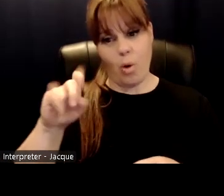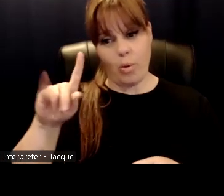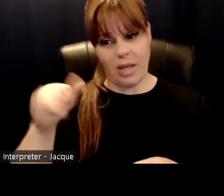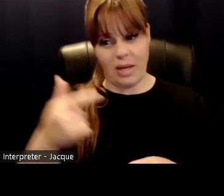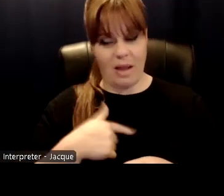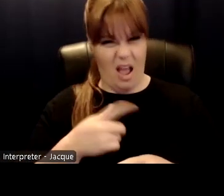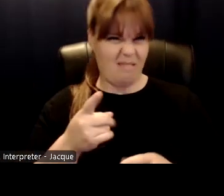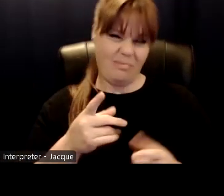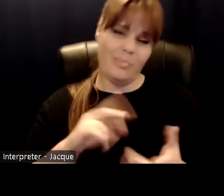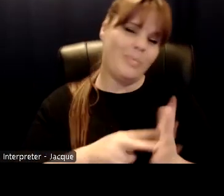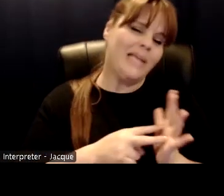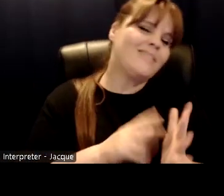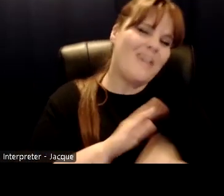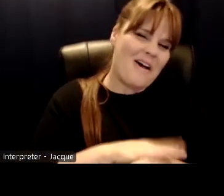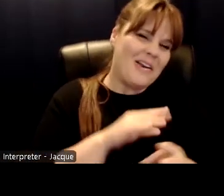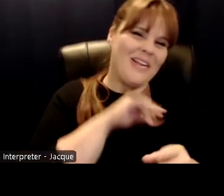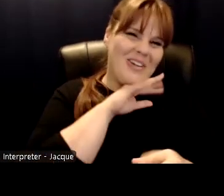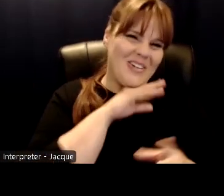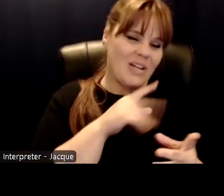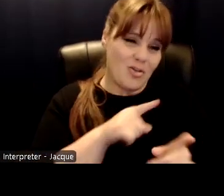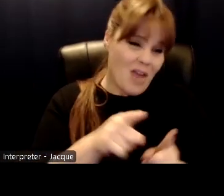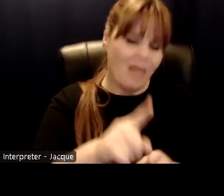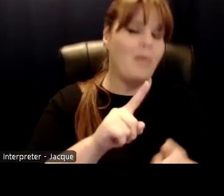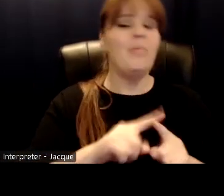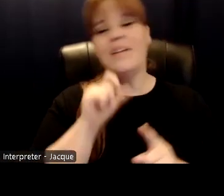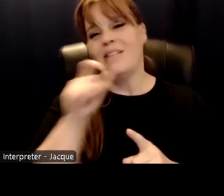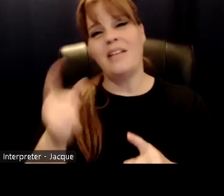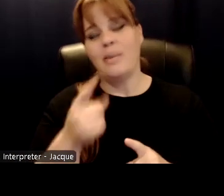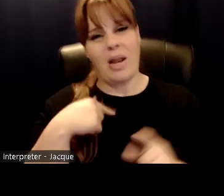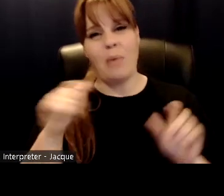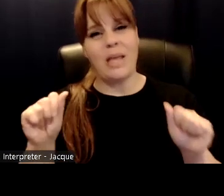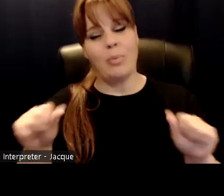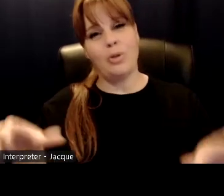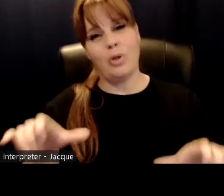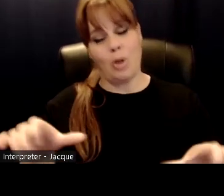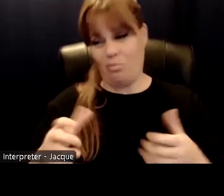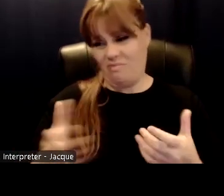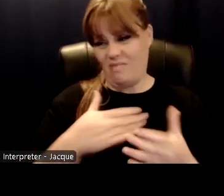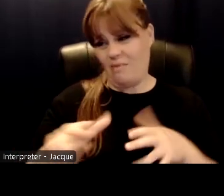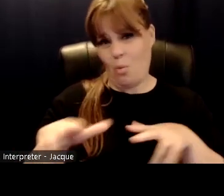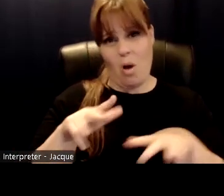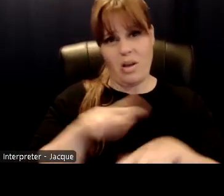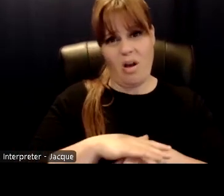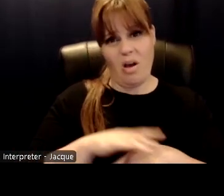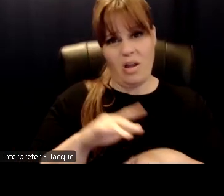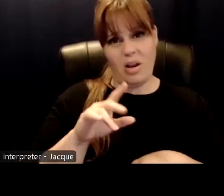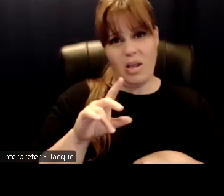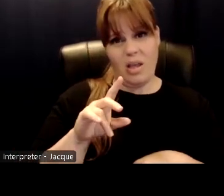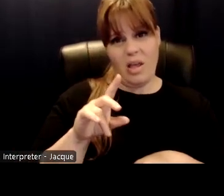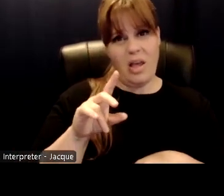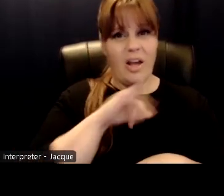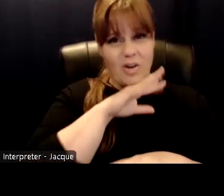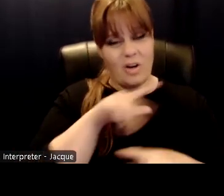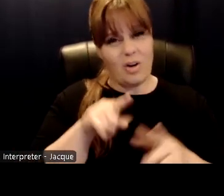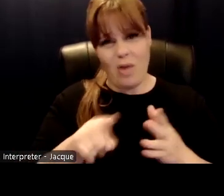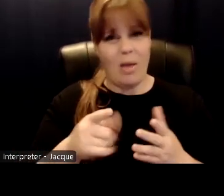on a dirt trail, but that's not something that I was able to do. Even walking on a dirt trail was pretty much impossible